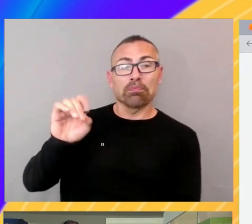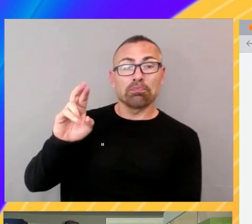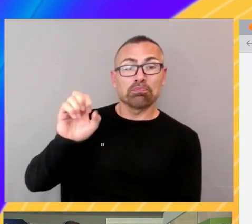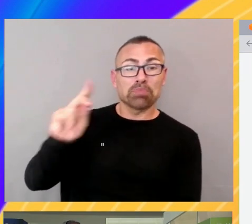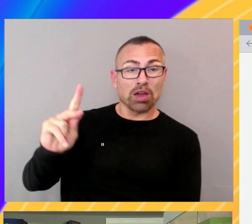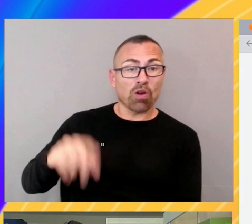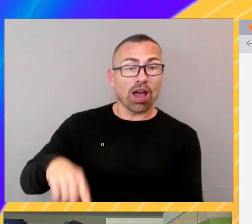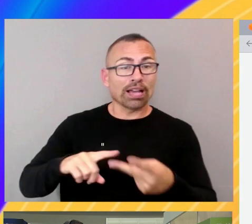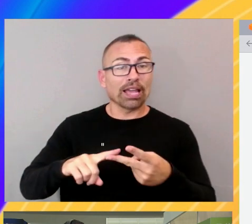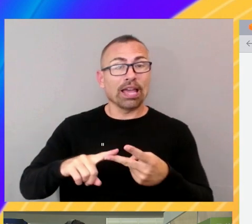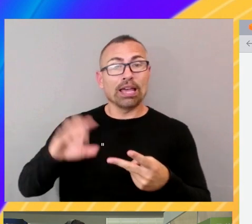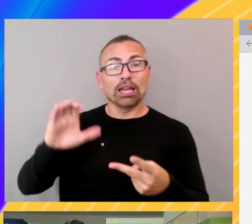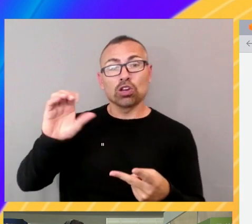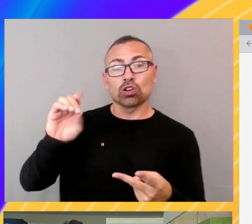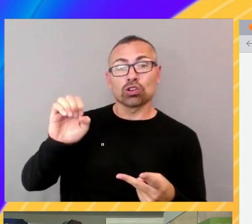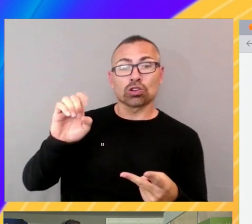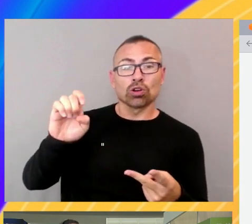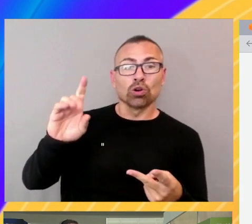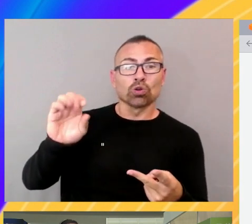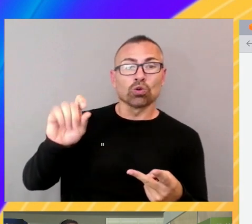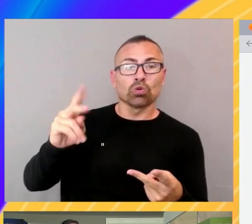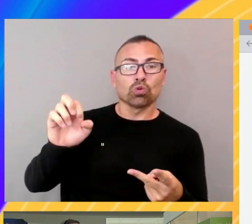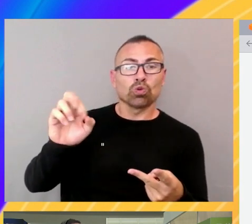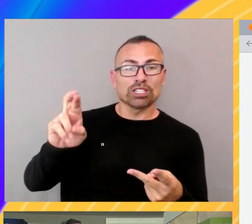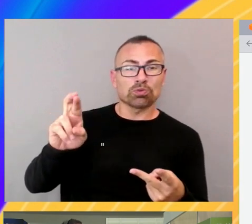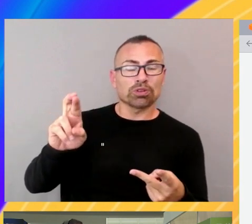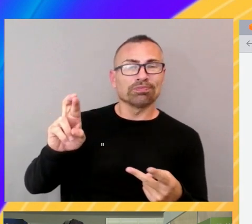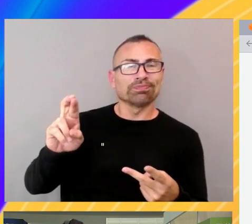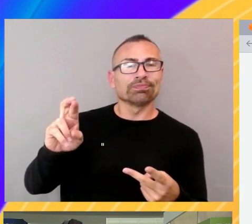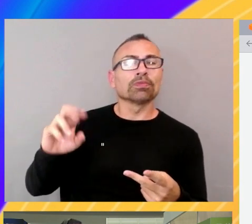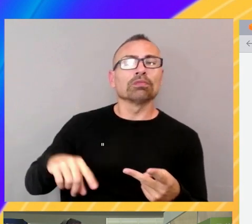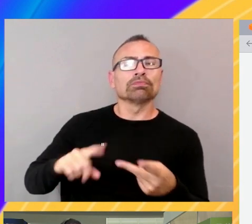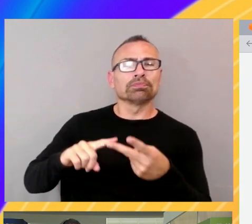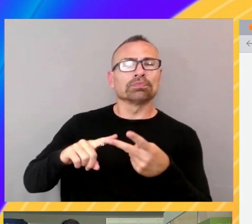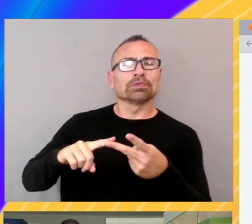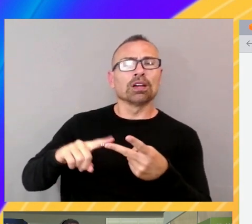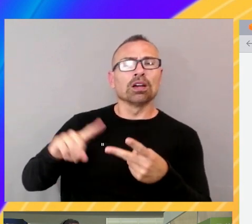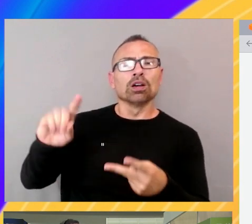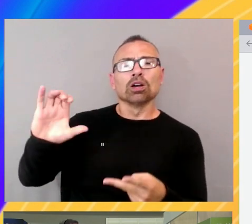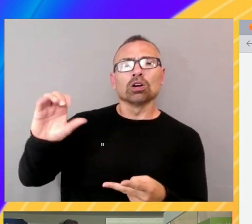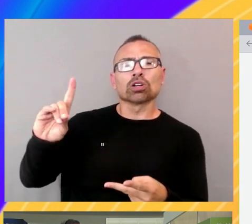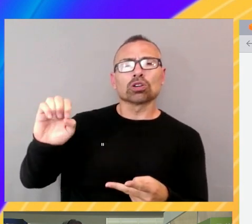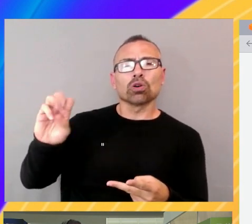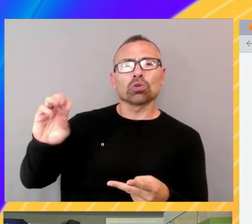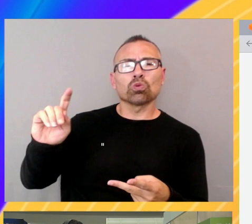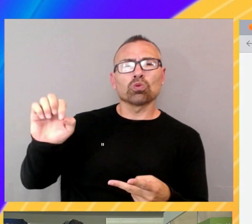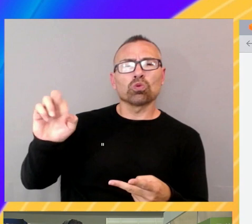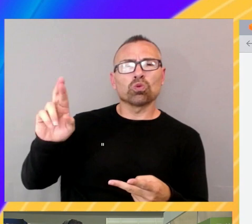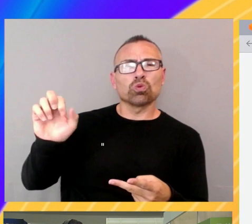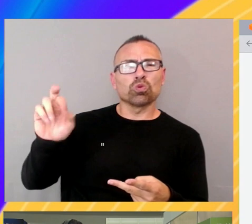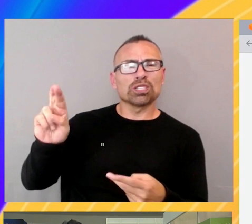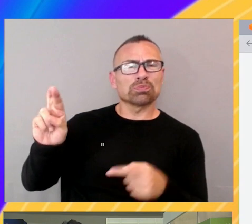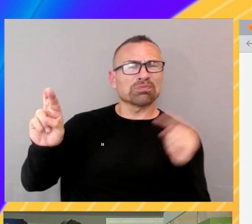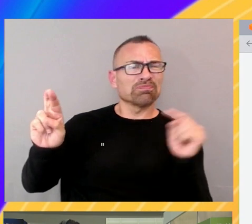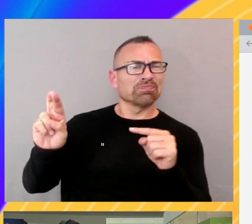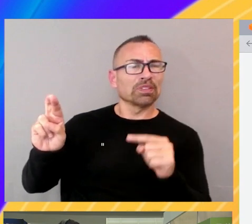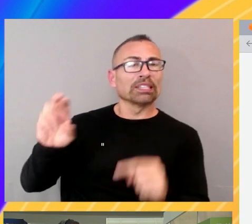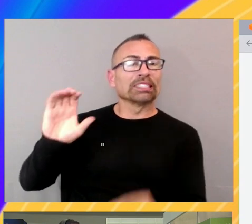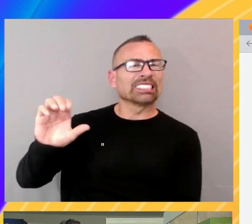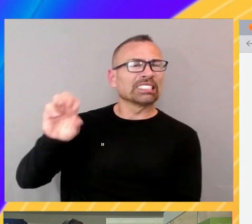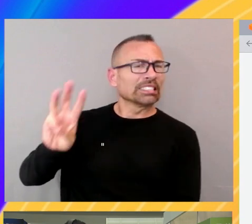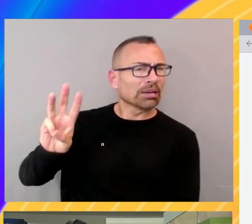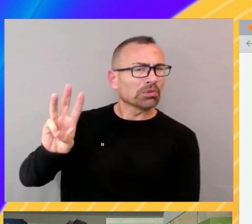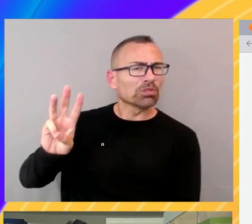real quick about Amazon CodeWhisperer. What does that mean to you, and are you aware of any challenges that we have that maybe focus